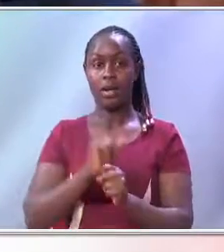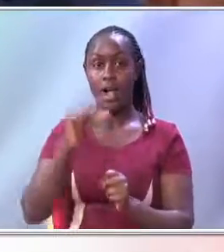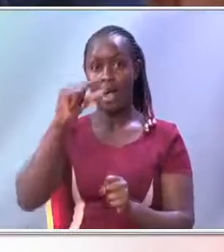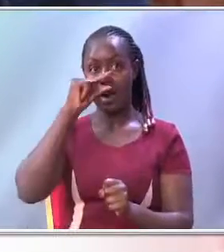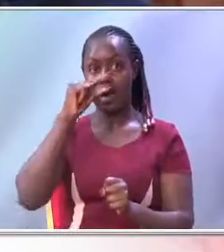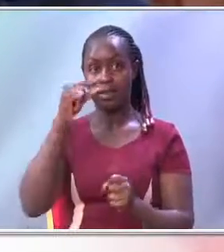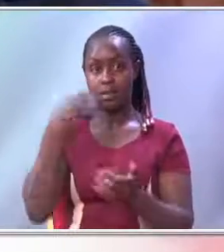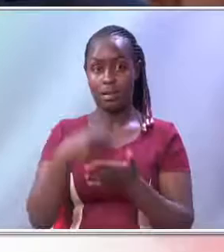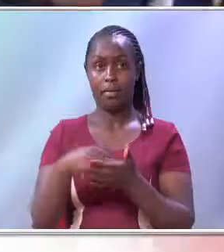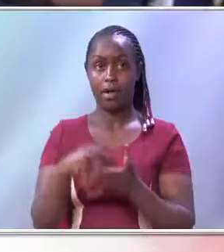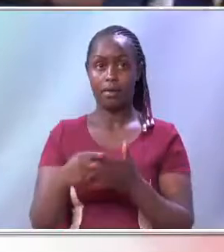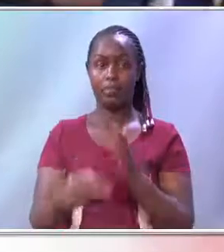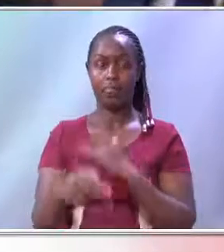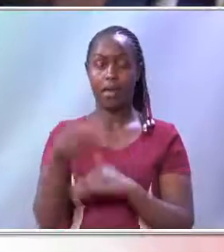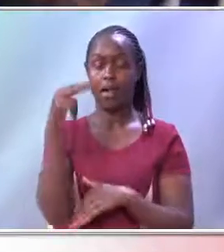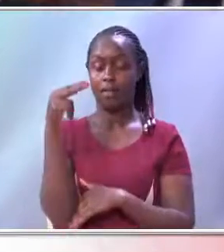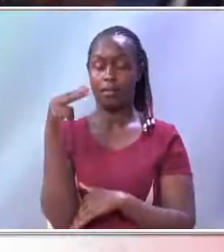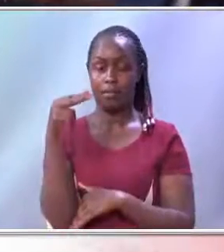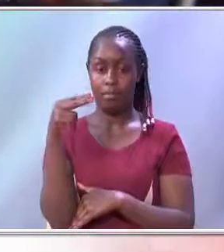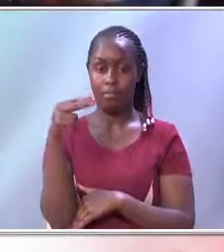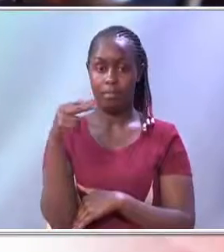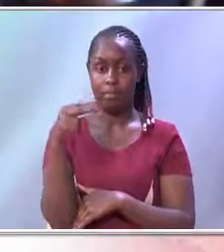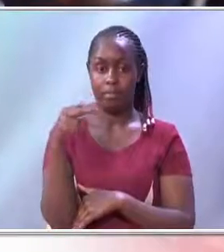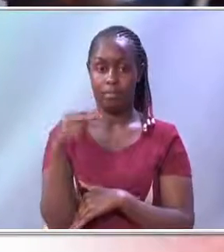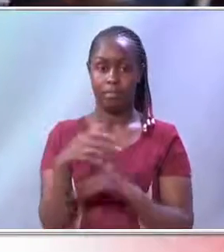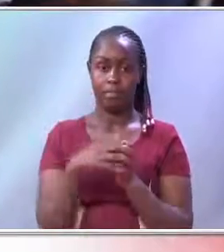prices go higher.